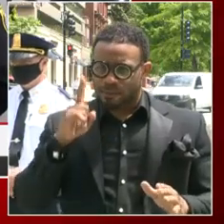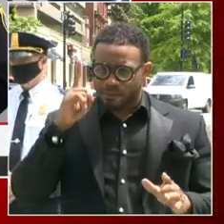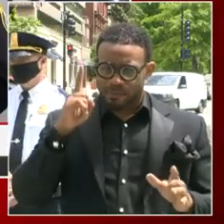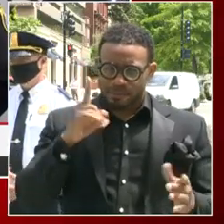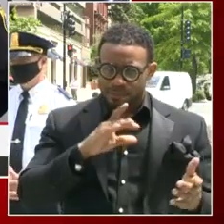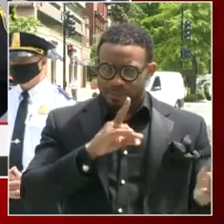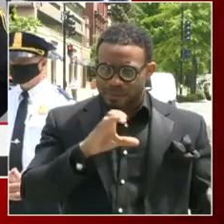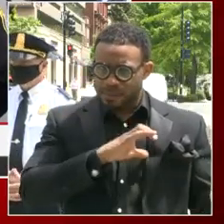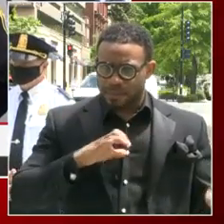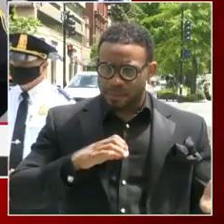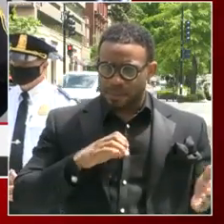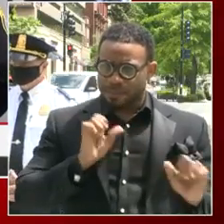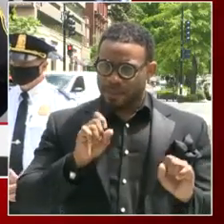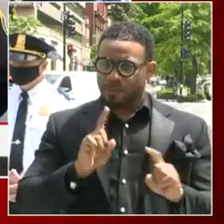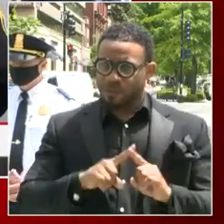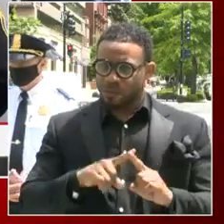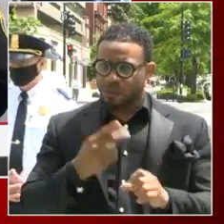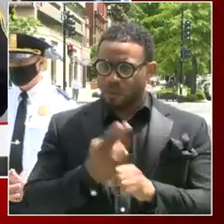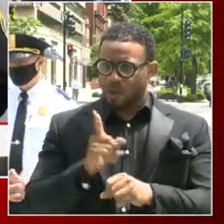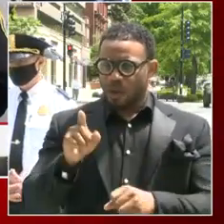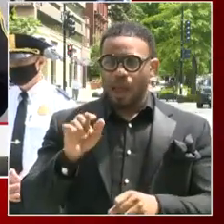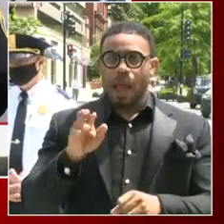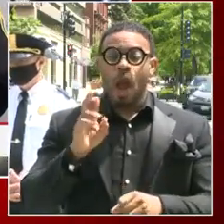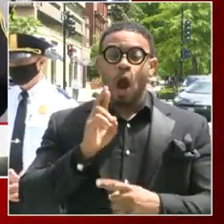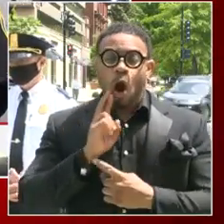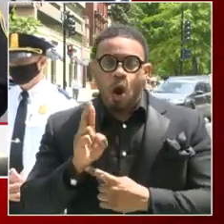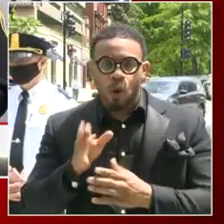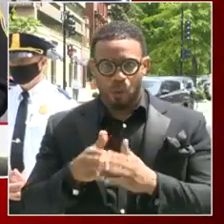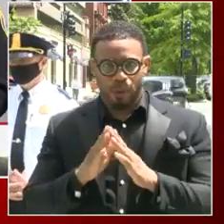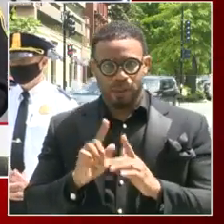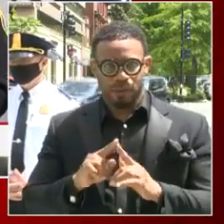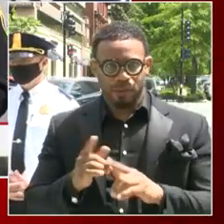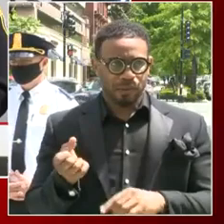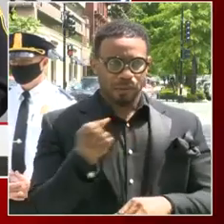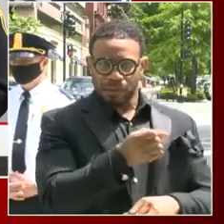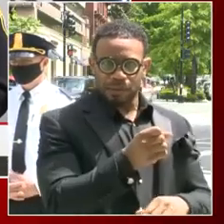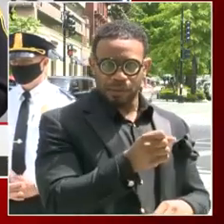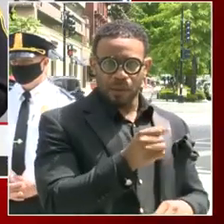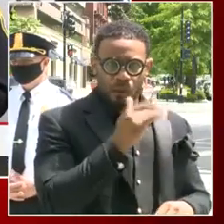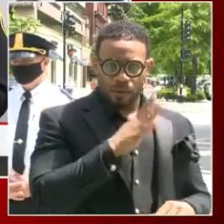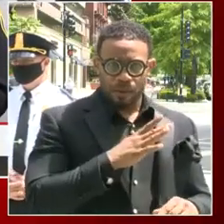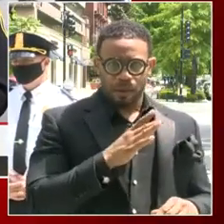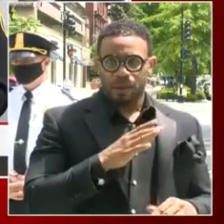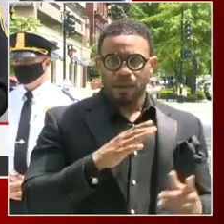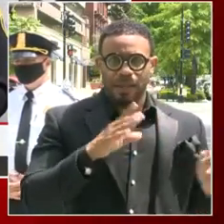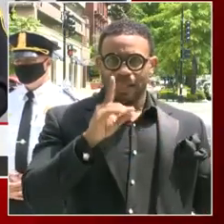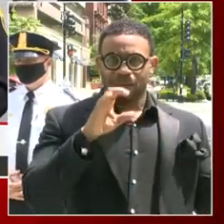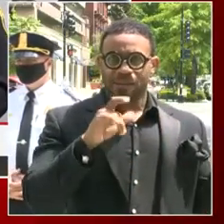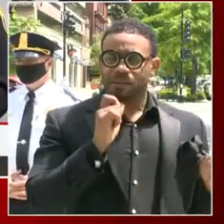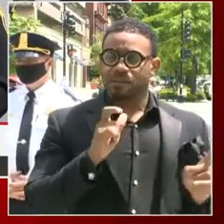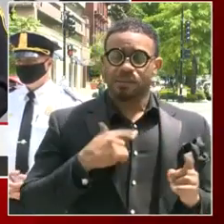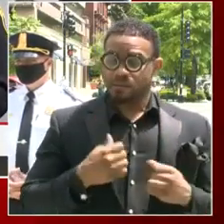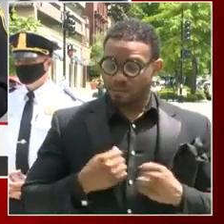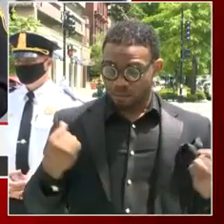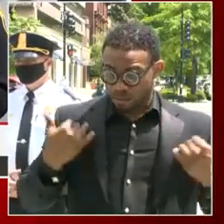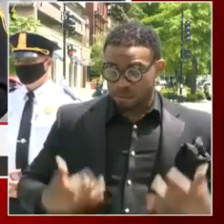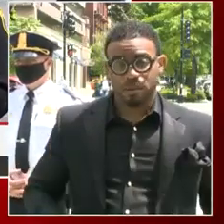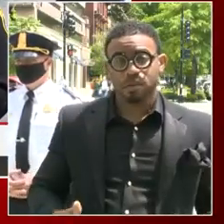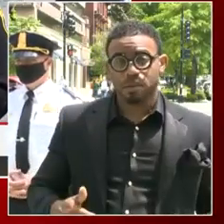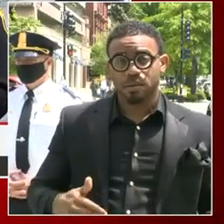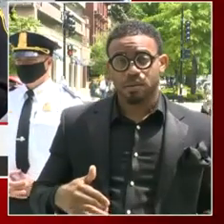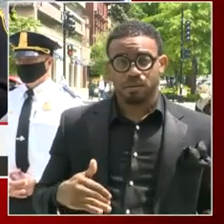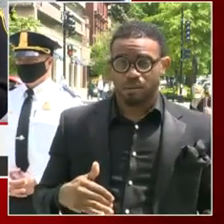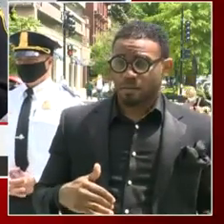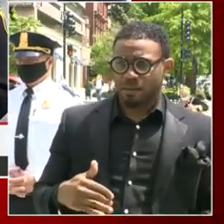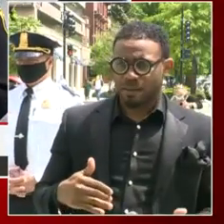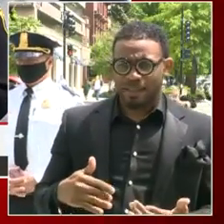would be enabled to move her at her request to the women's unit, which DOC says she can avail herself of,